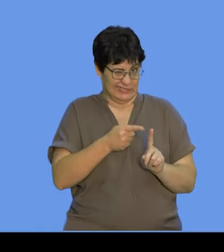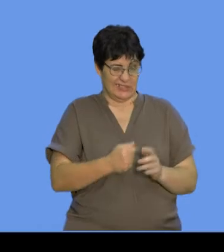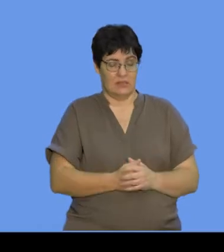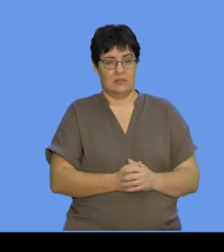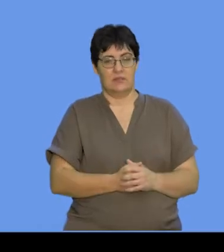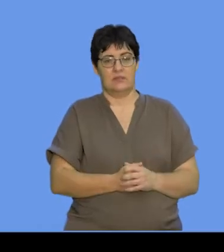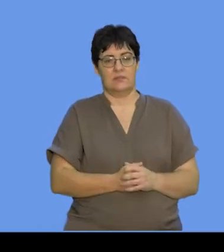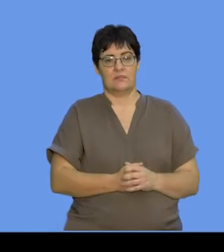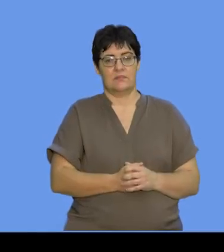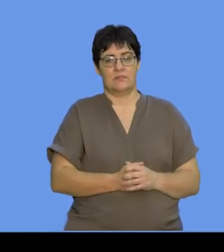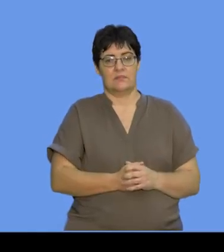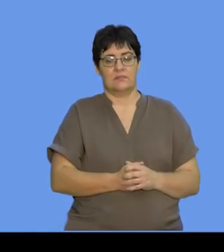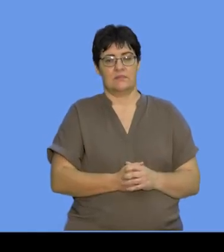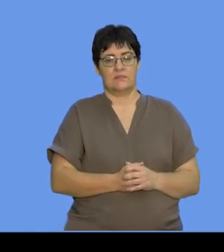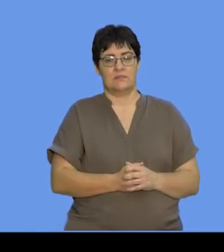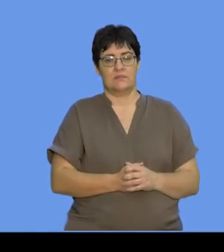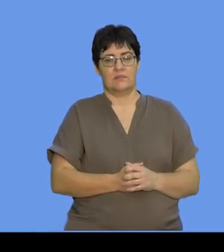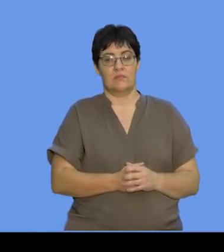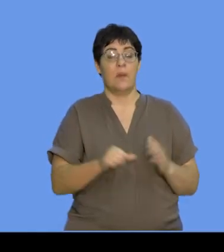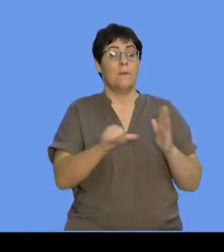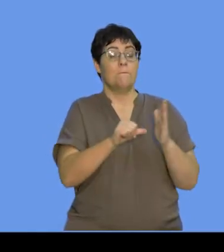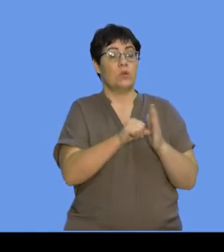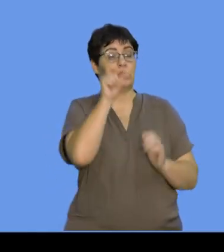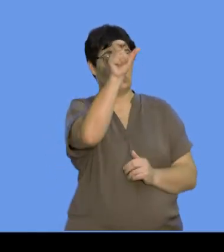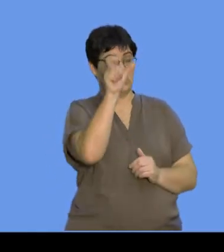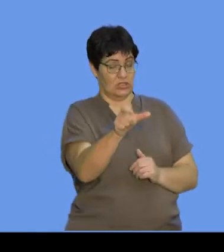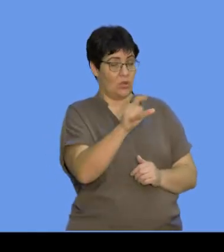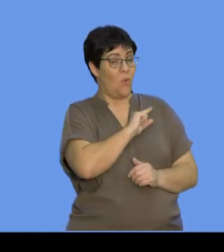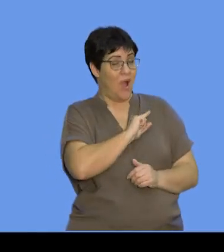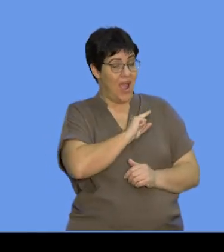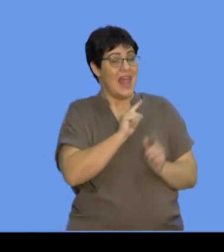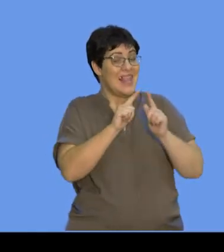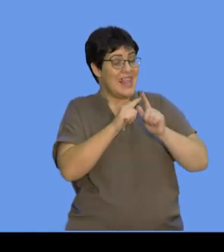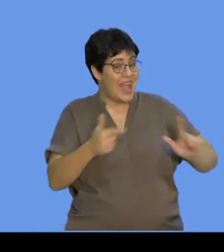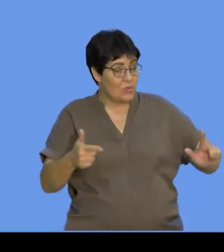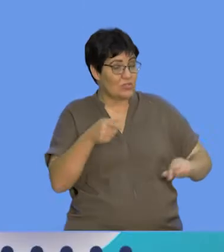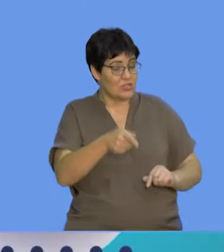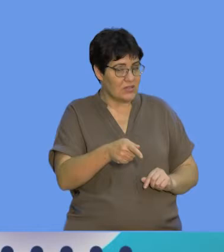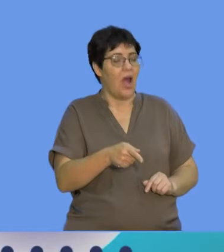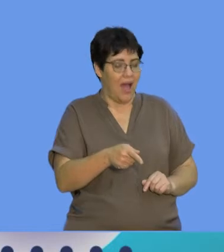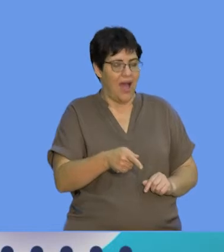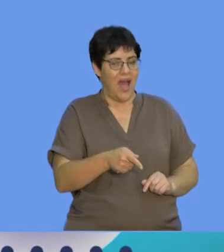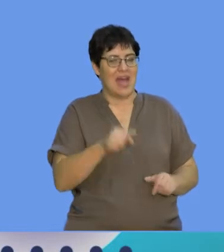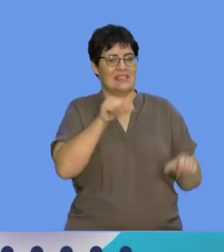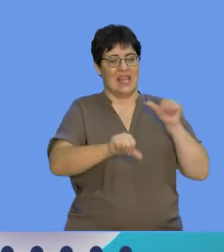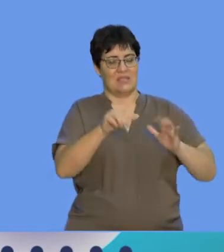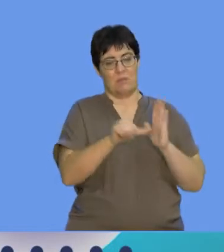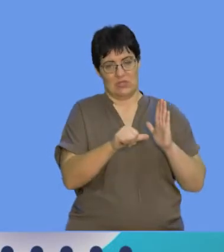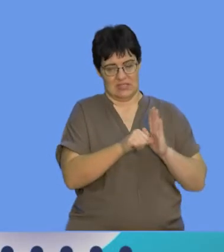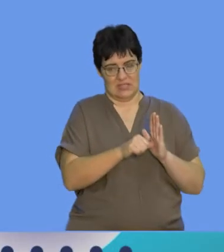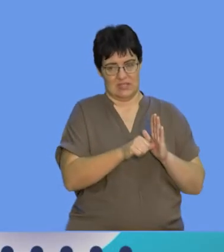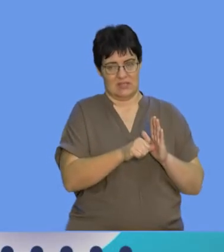Right. And then the keywords, because language is very important, it is the tool of the trade. So we shall use